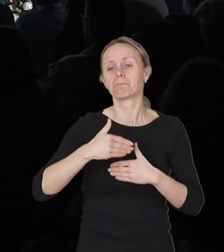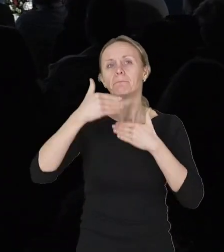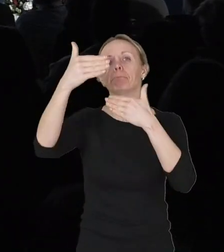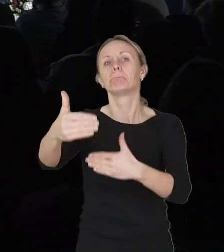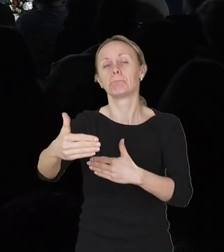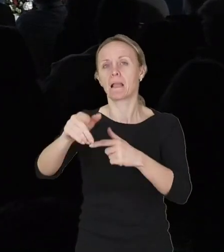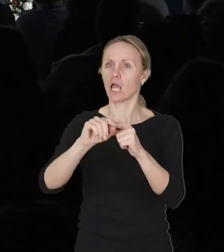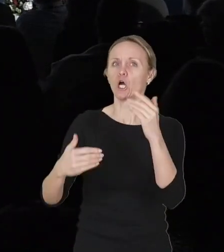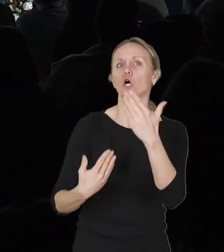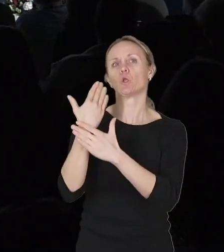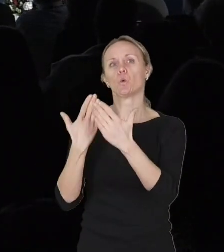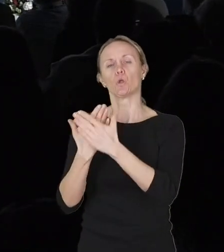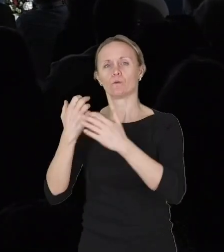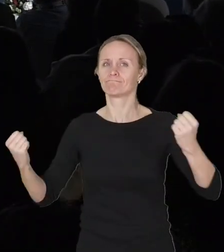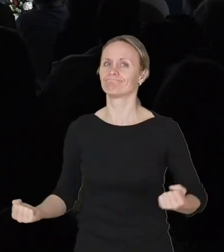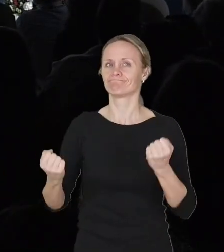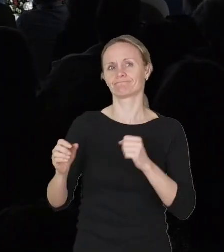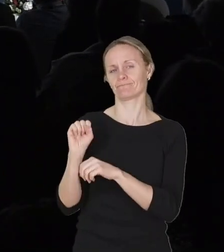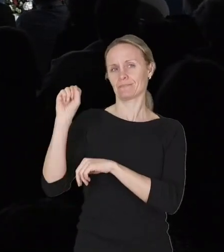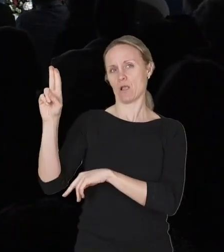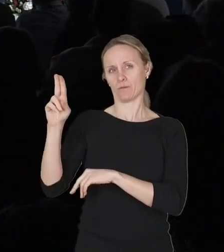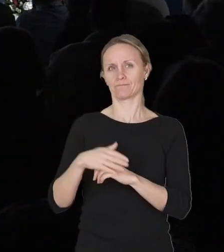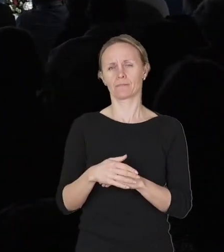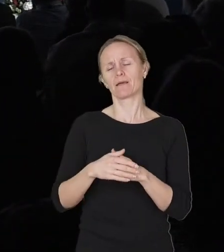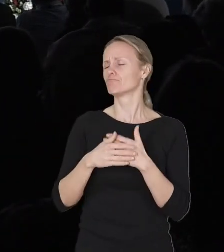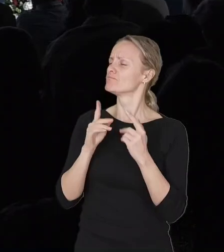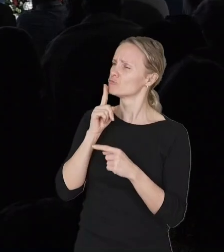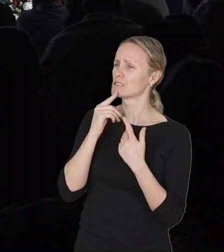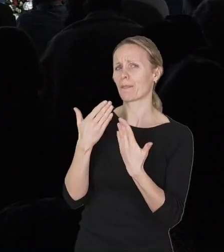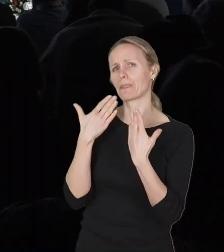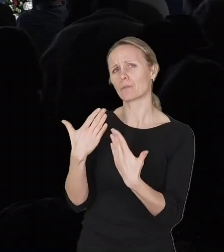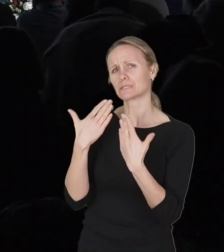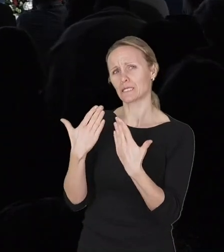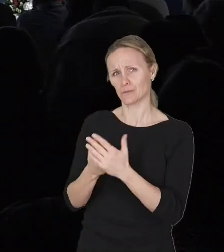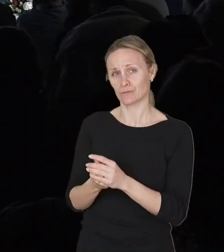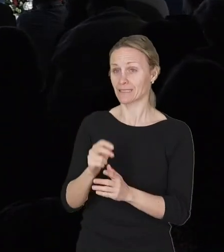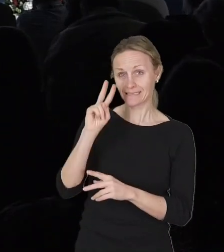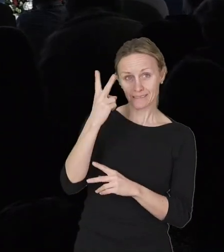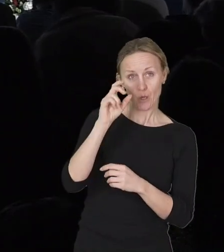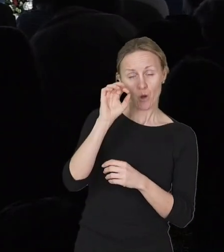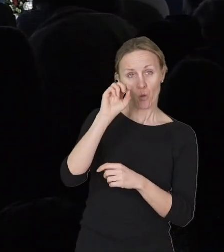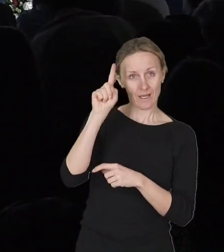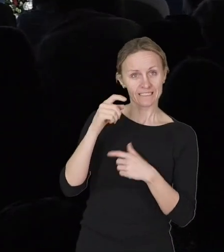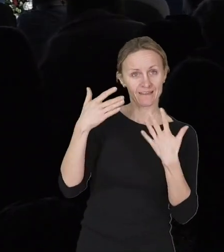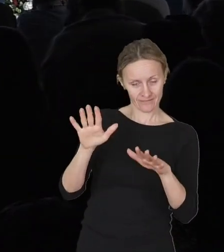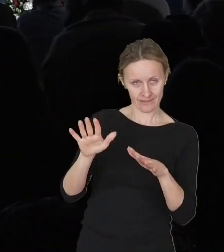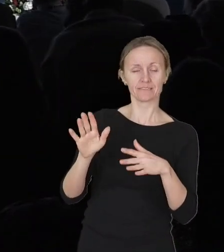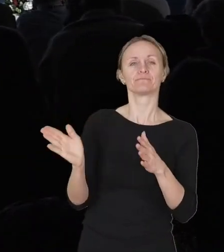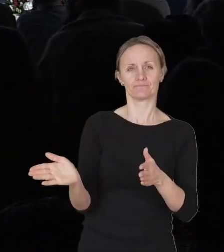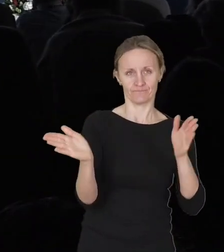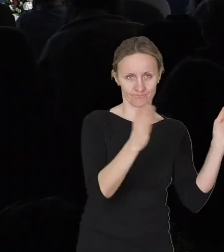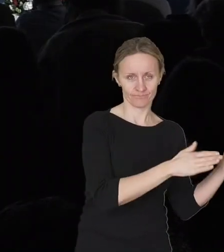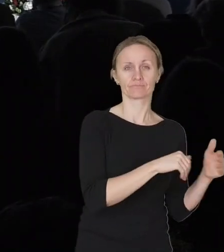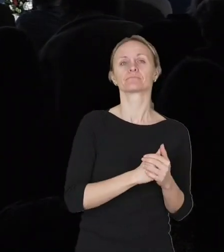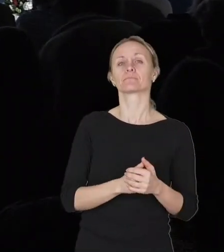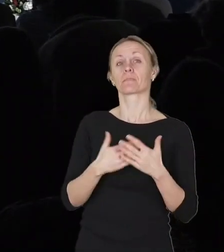questions, and we have still time for the third one. I've noticed that some people already fallen asleep. I'm sorry for that. Some people left